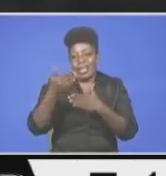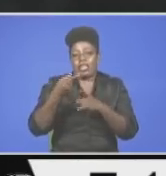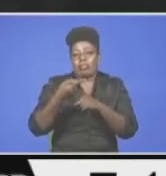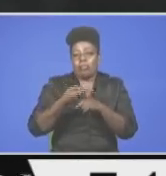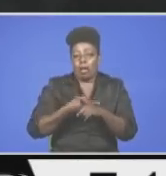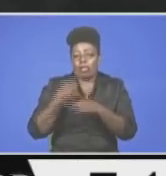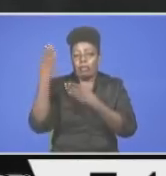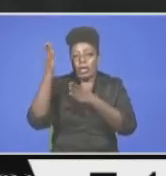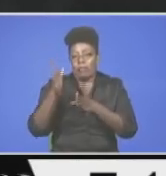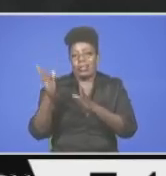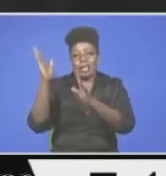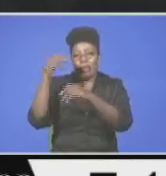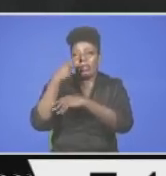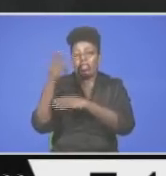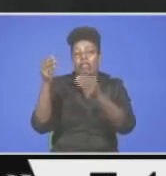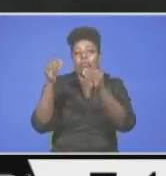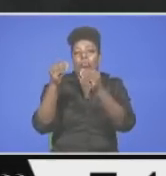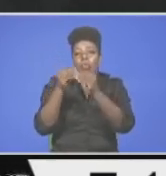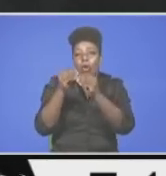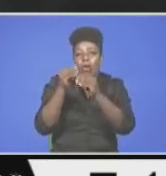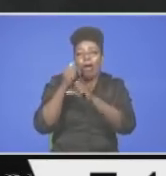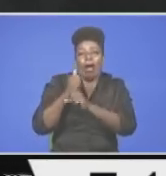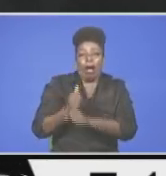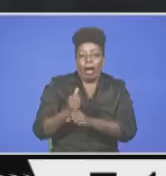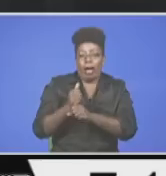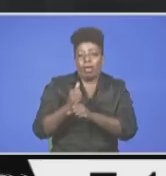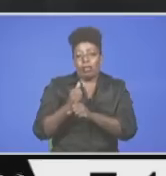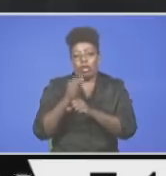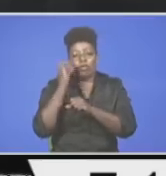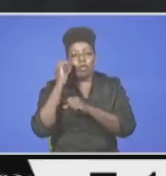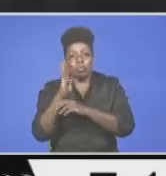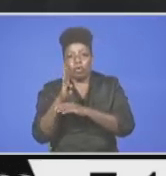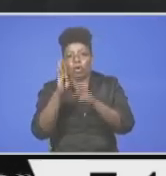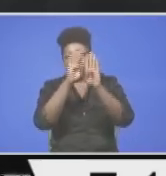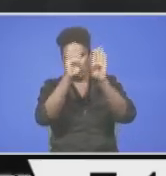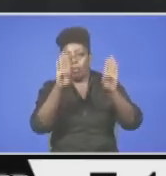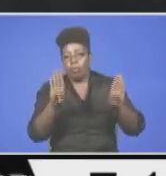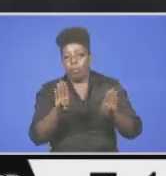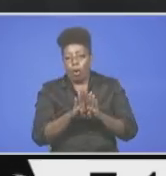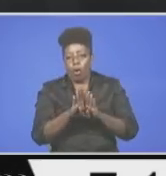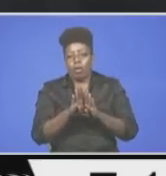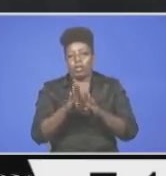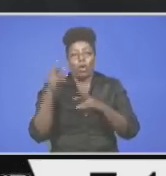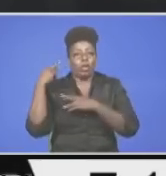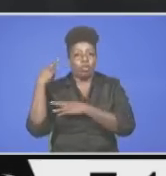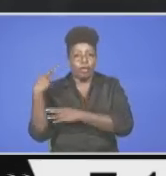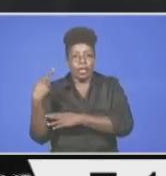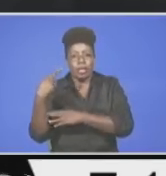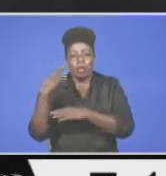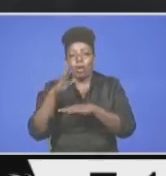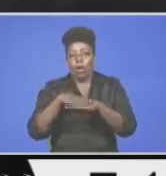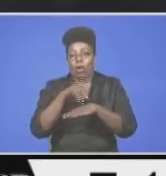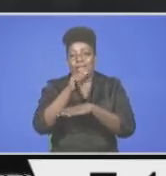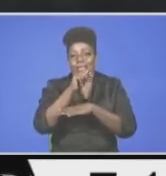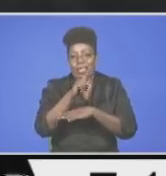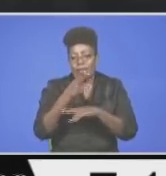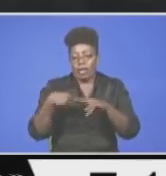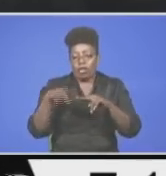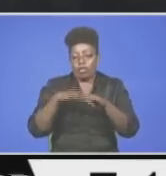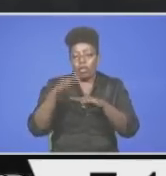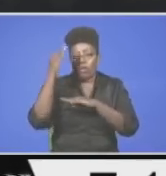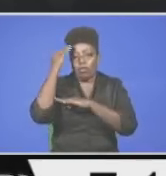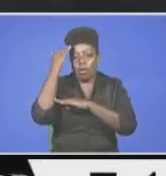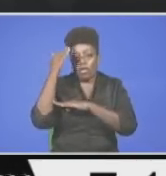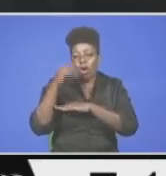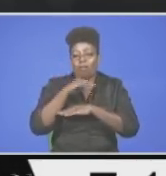can expect to see more advertising on social media, on billboards, in the print, on radio, on television, increasing awareness